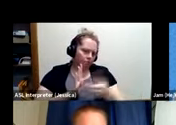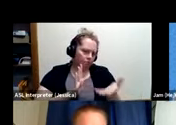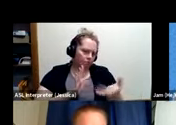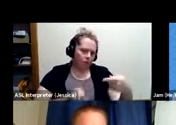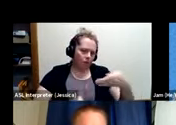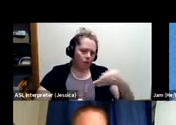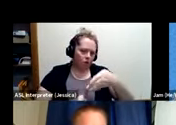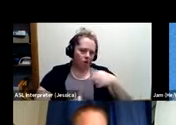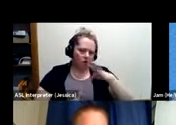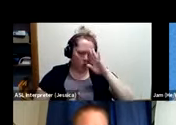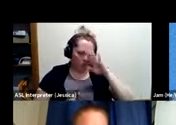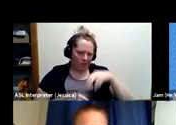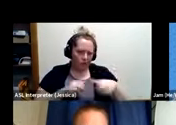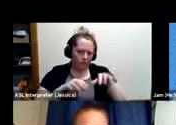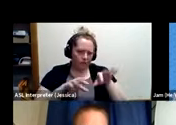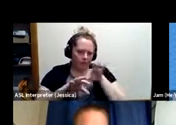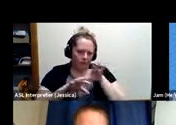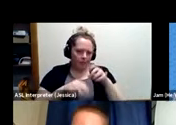difficult.